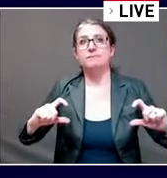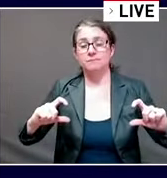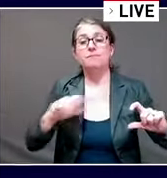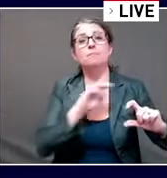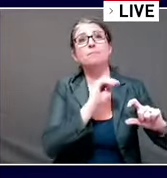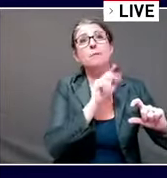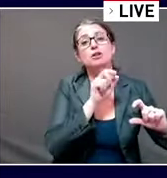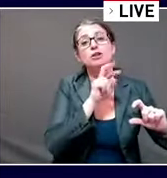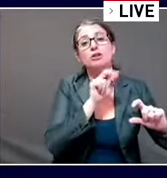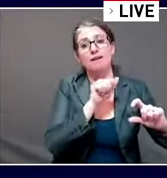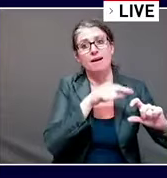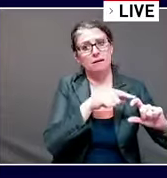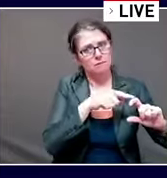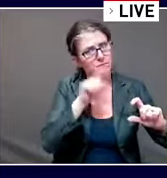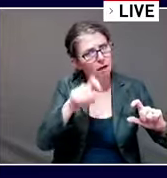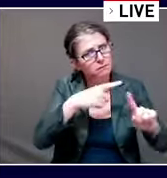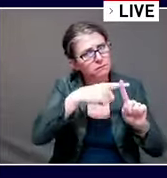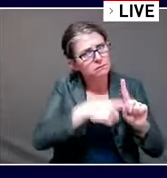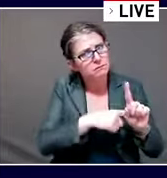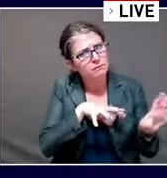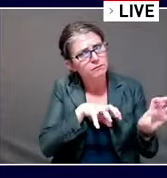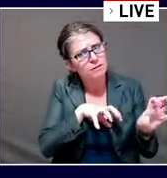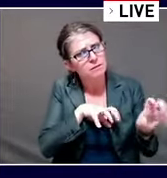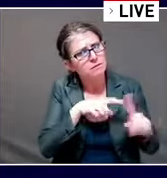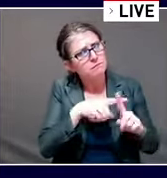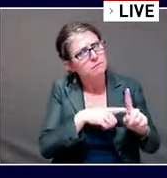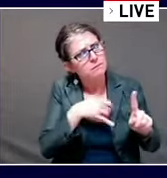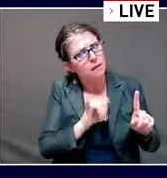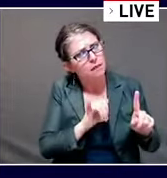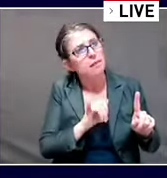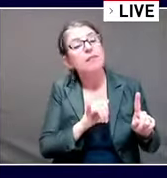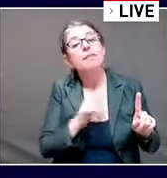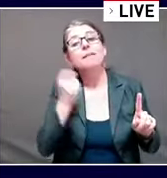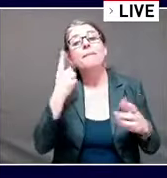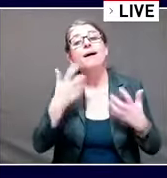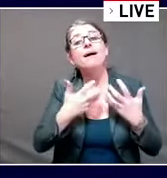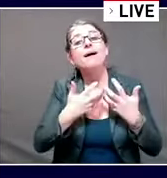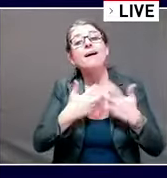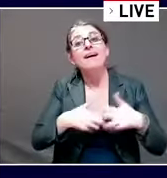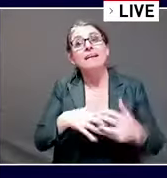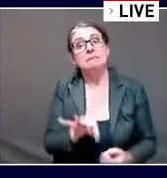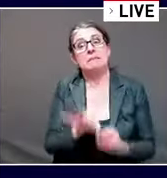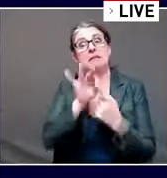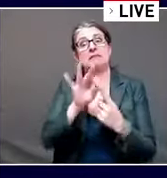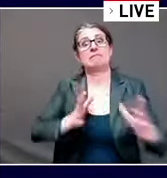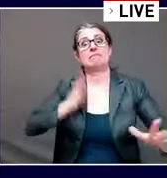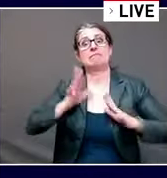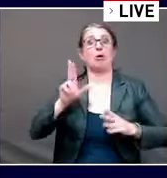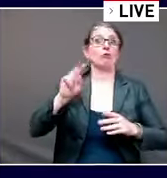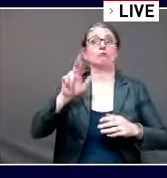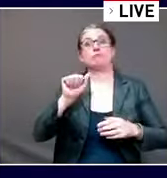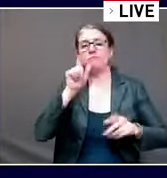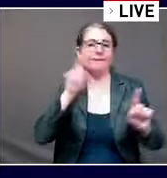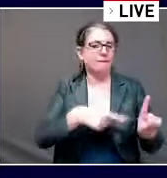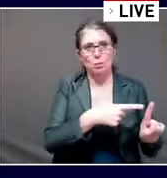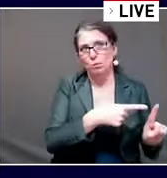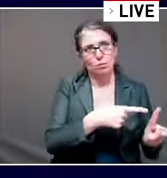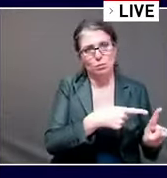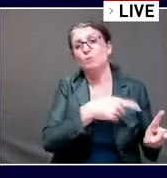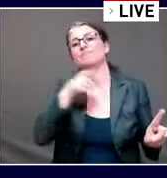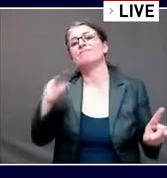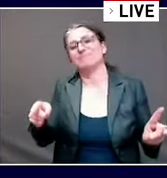units. So it will be a little bit cheaper on the Moderna front, but I don't know that financing is where I want to go with this. I think the